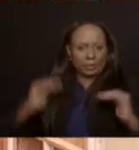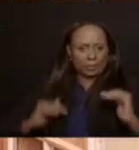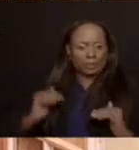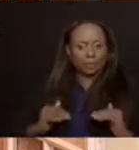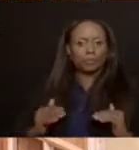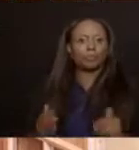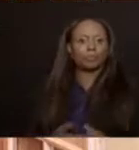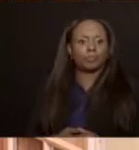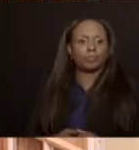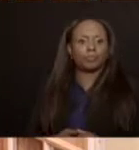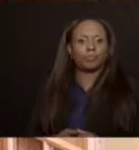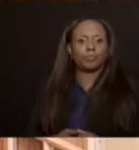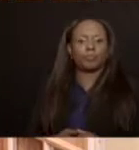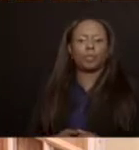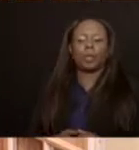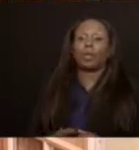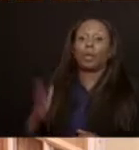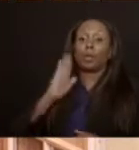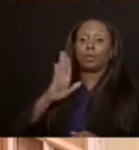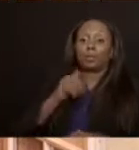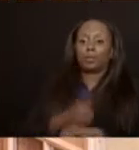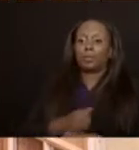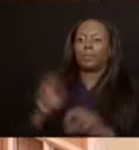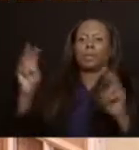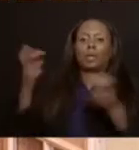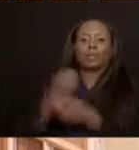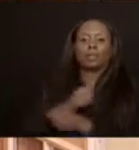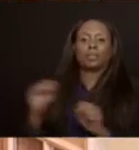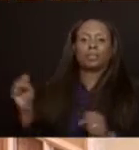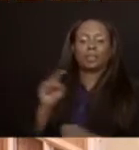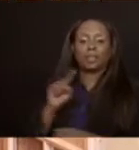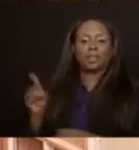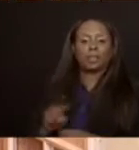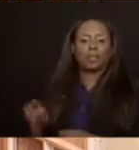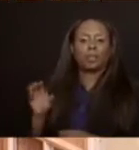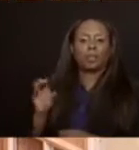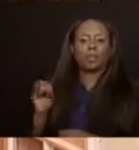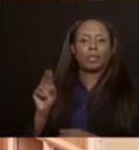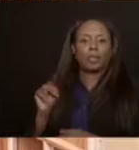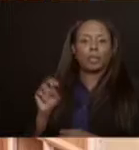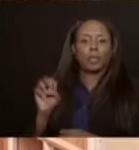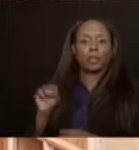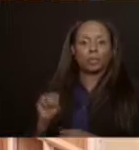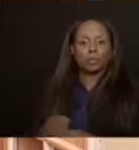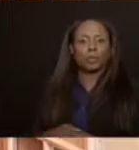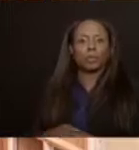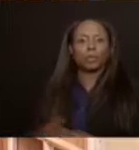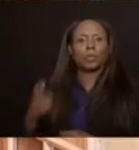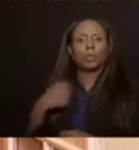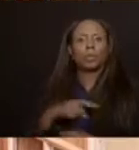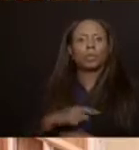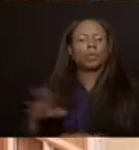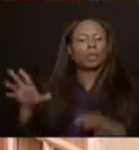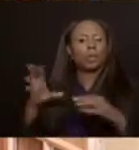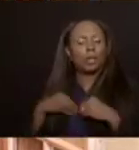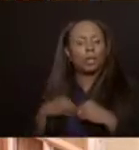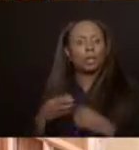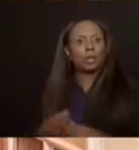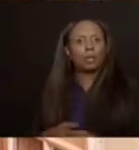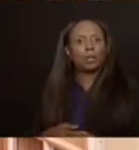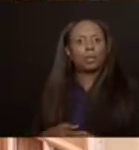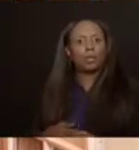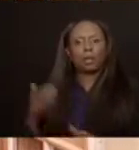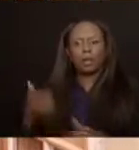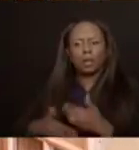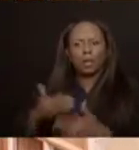that balance comes in safe zones and safe places. We accept that it is going to take time to roll out over the next few